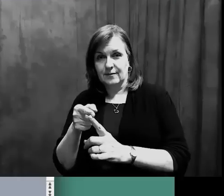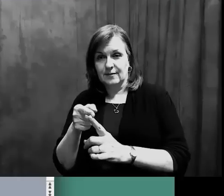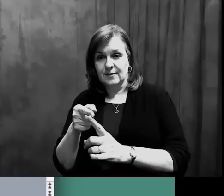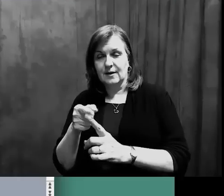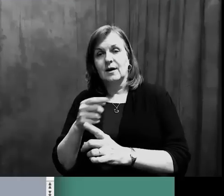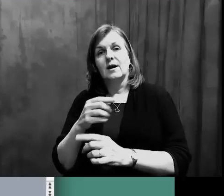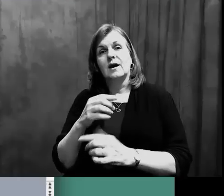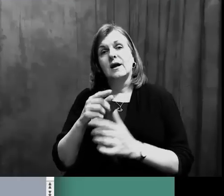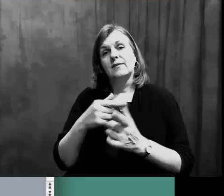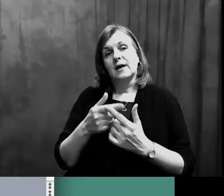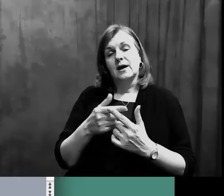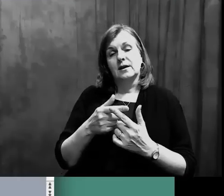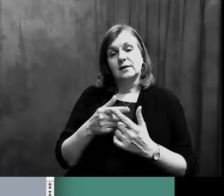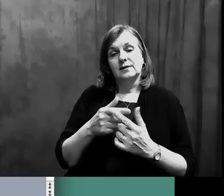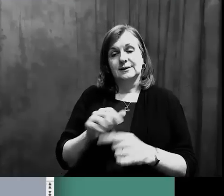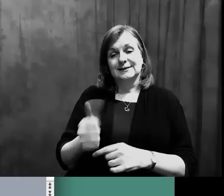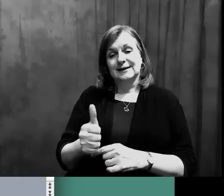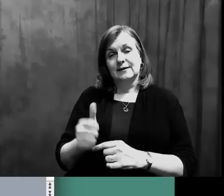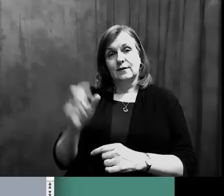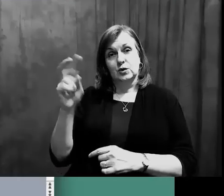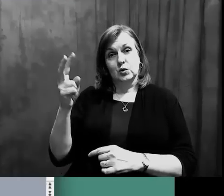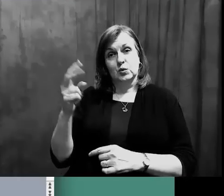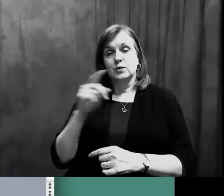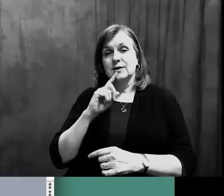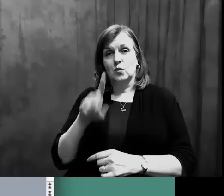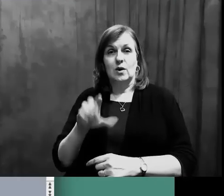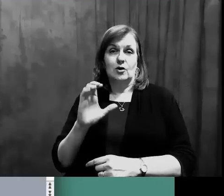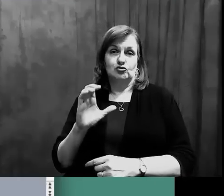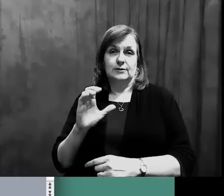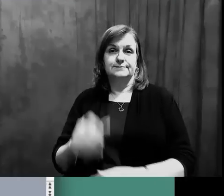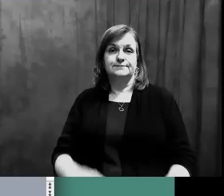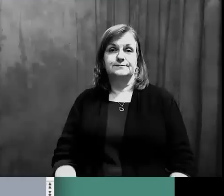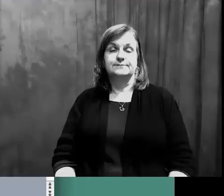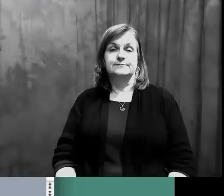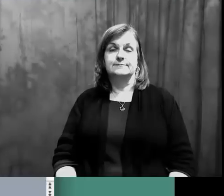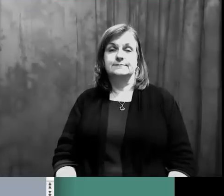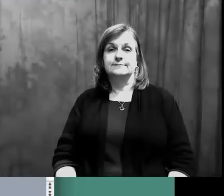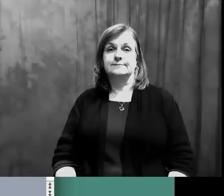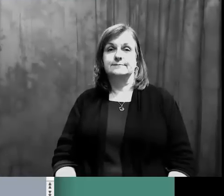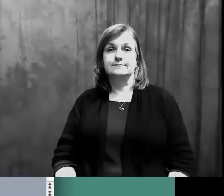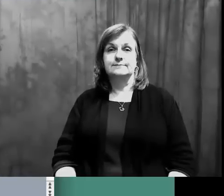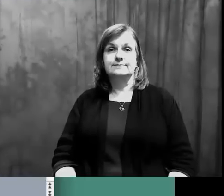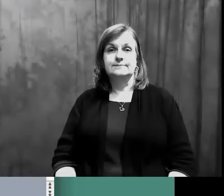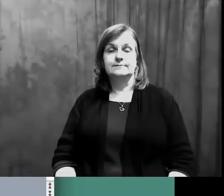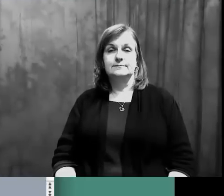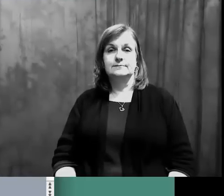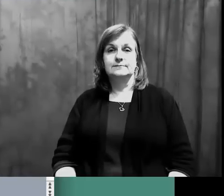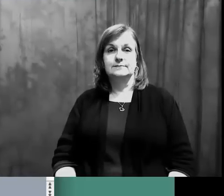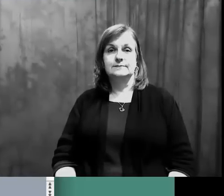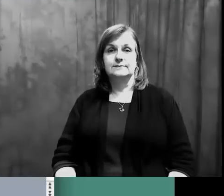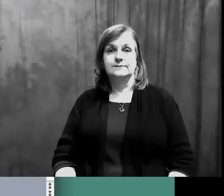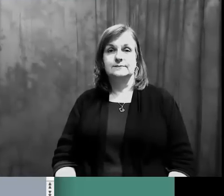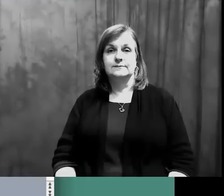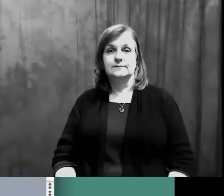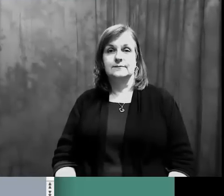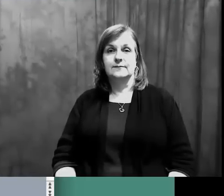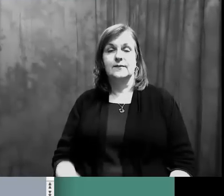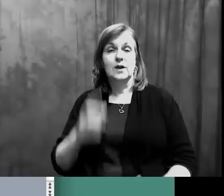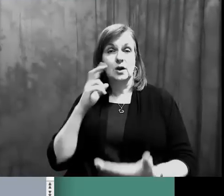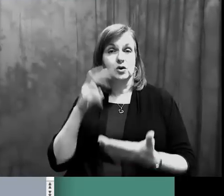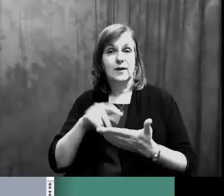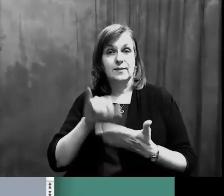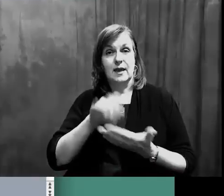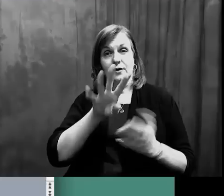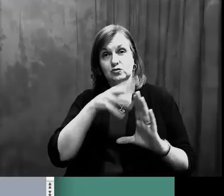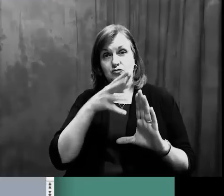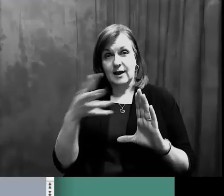of your decimal point, 1 of course being our whole number, 10 to the 2, remember, is just 100. So when